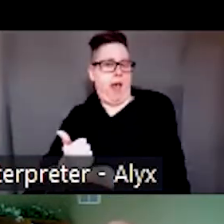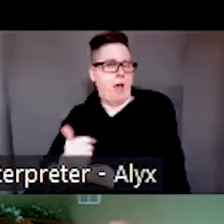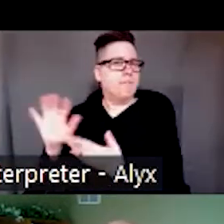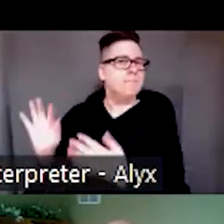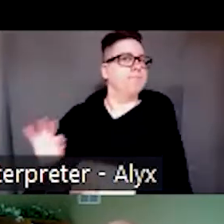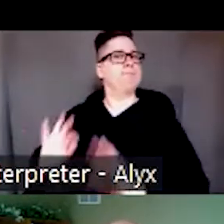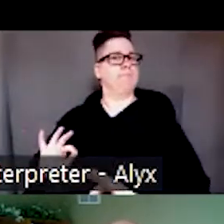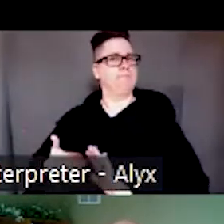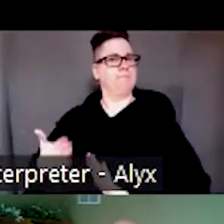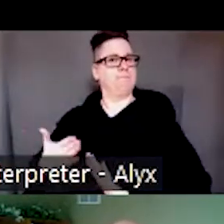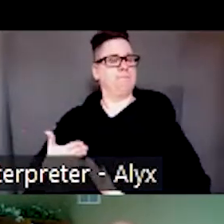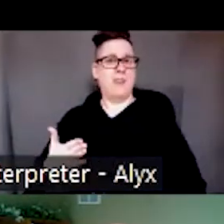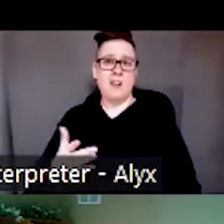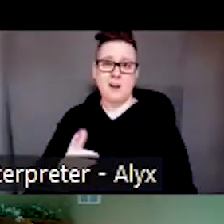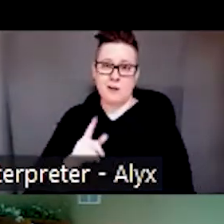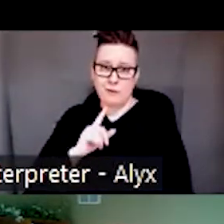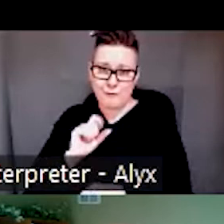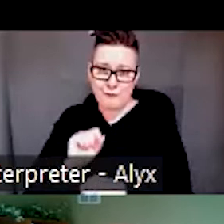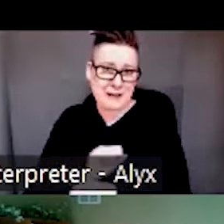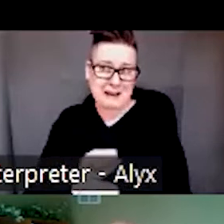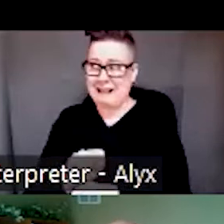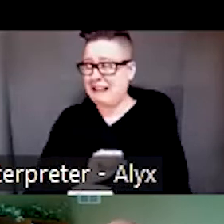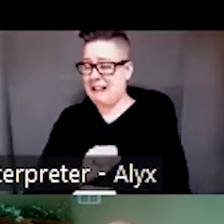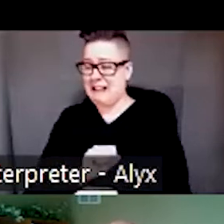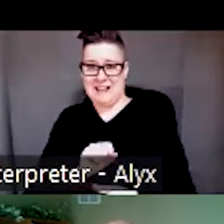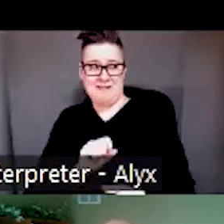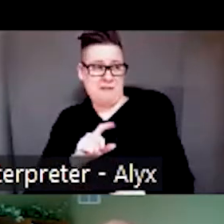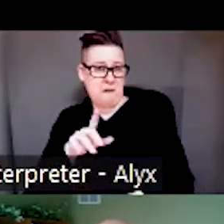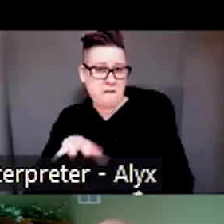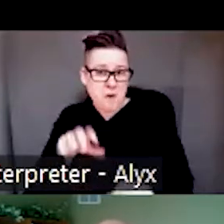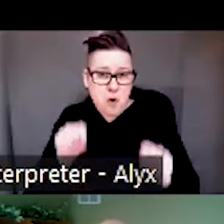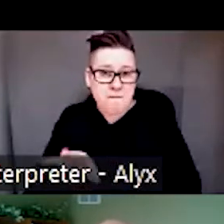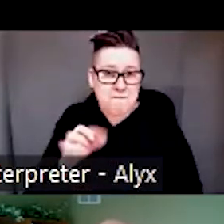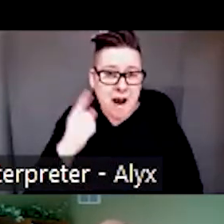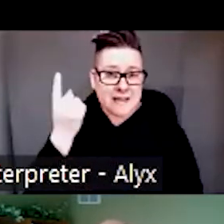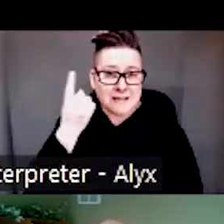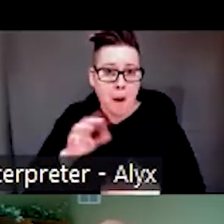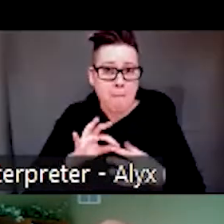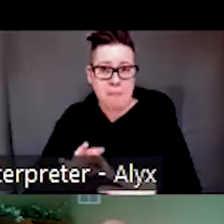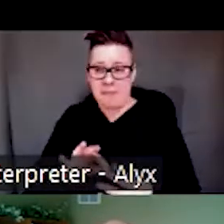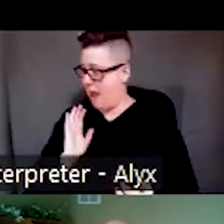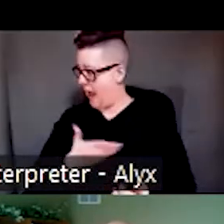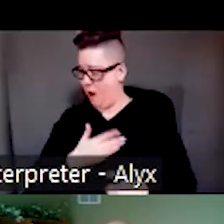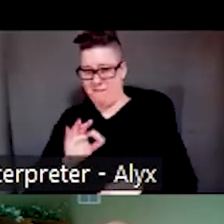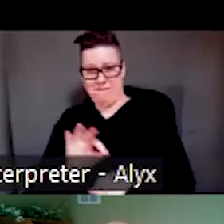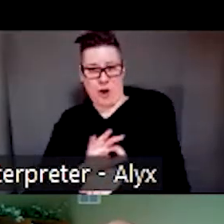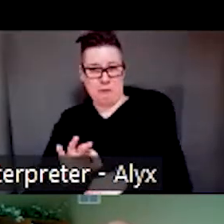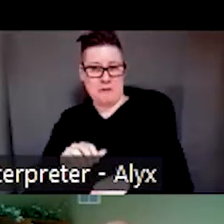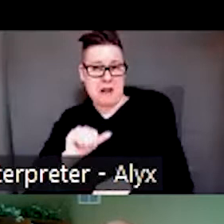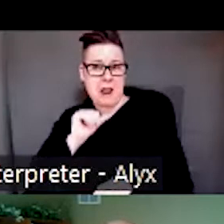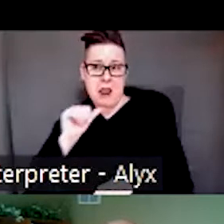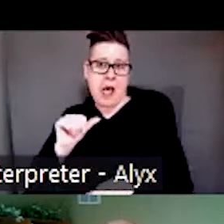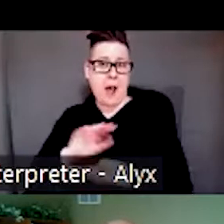to optimize. In fact, I think you'd be hard-pressed to find anything about an organism's function that is not